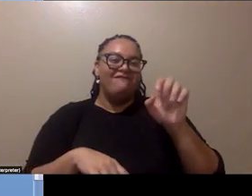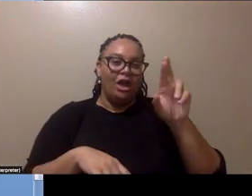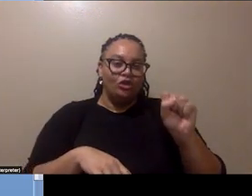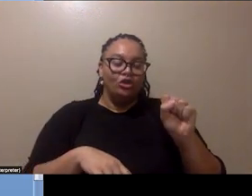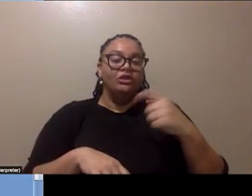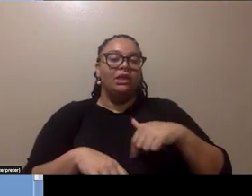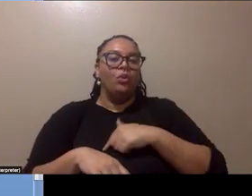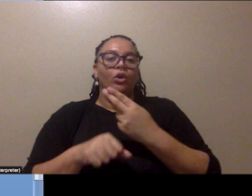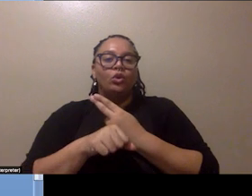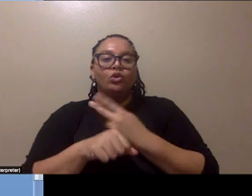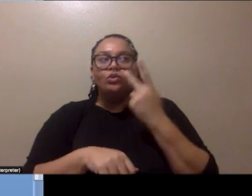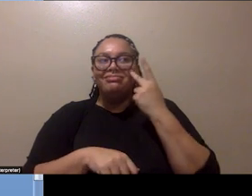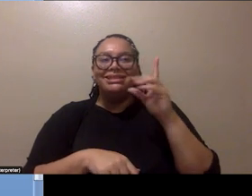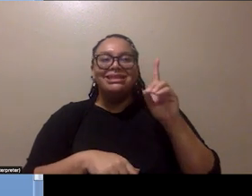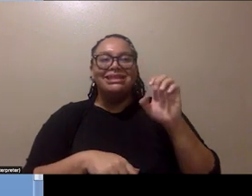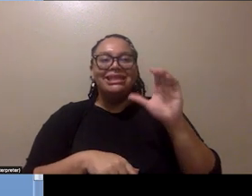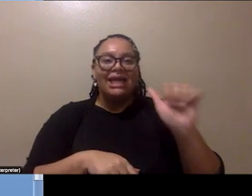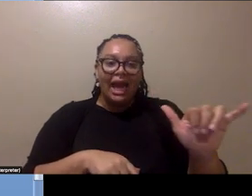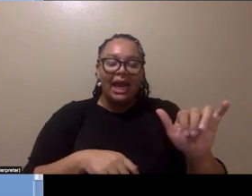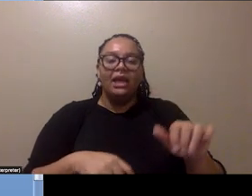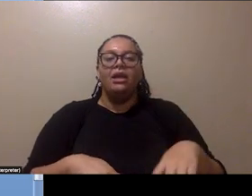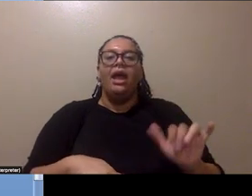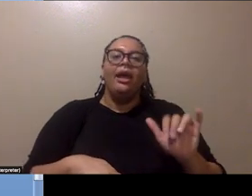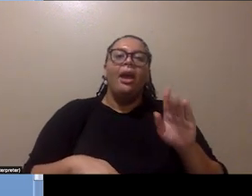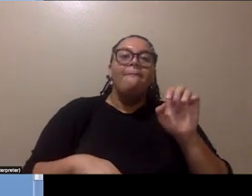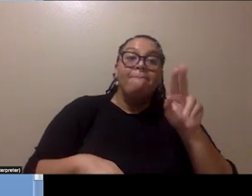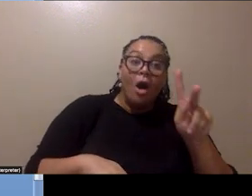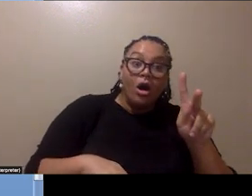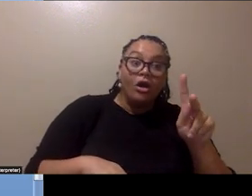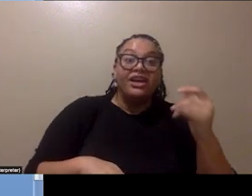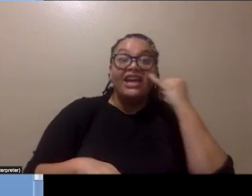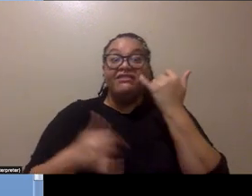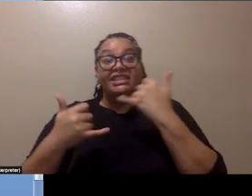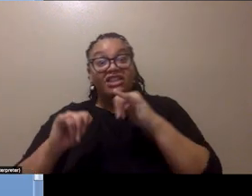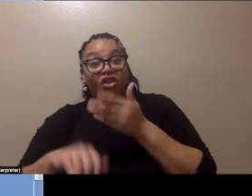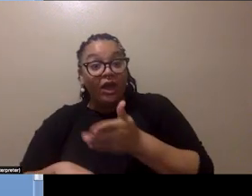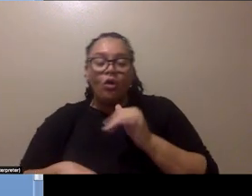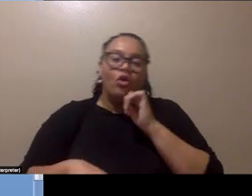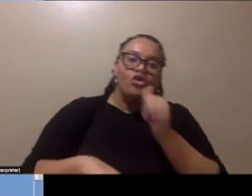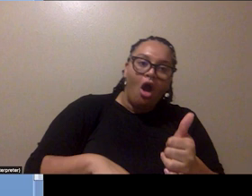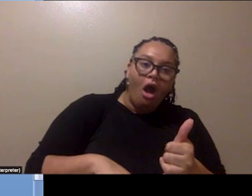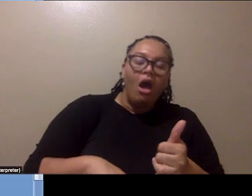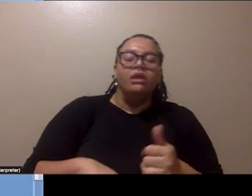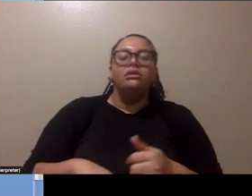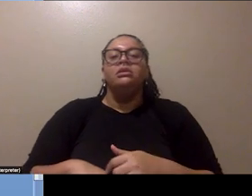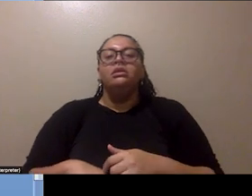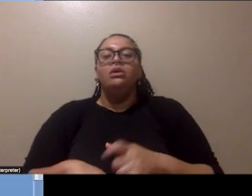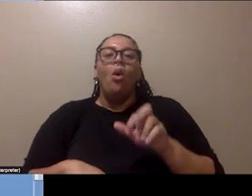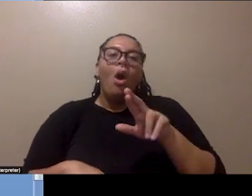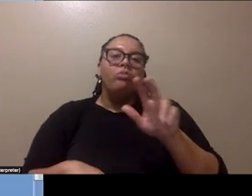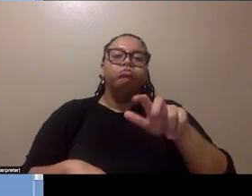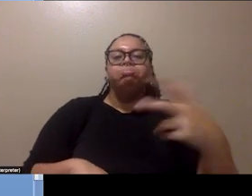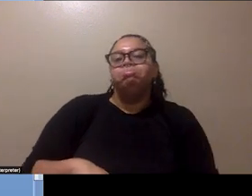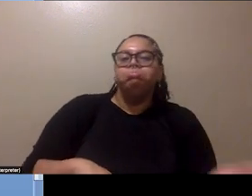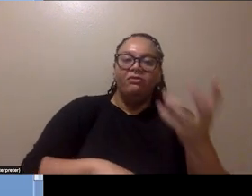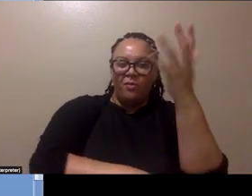different factors that we use to determine decay and level of decay, such as bark cover. So how much bark is still remaining on the snag,